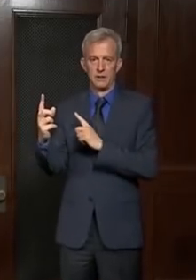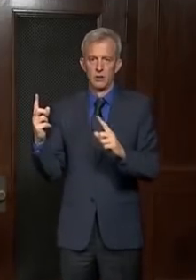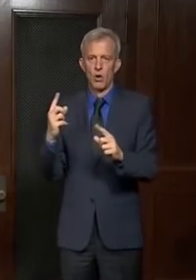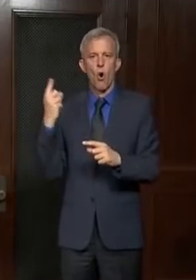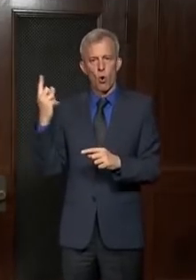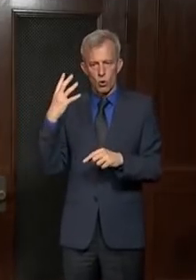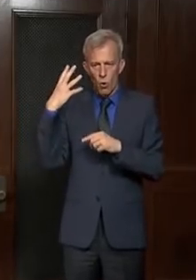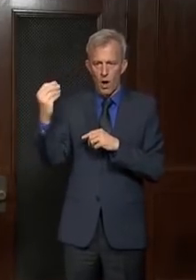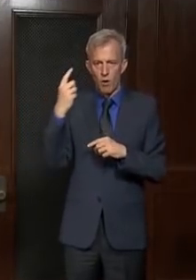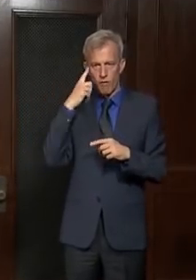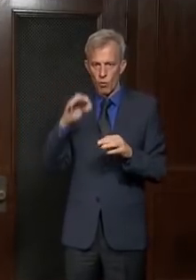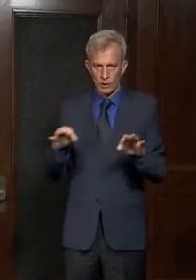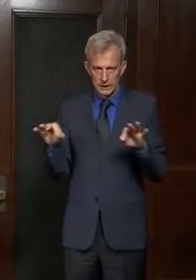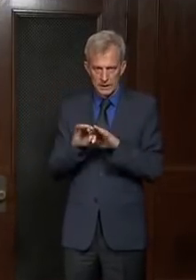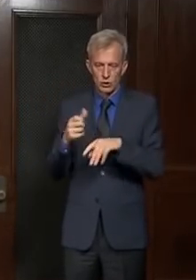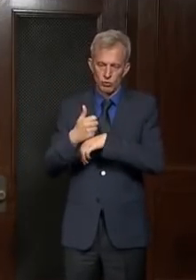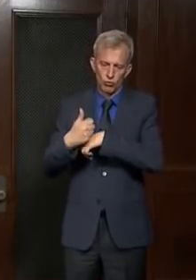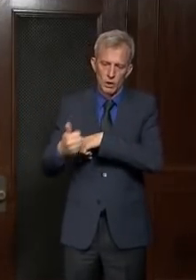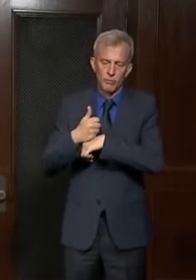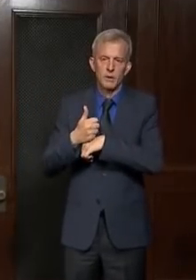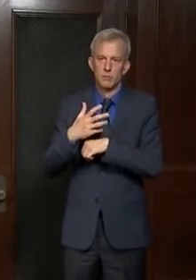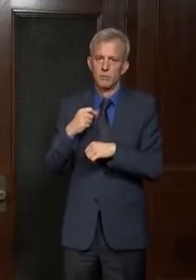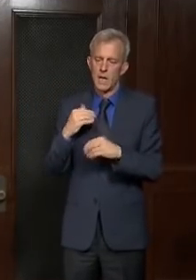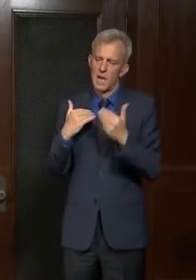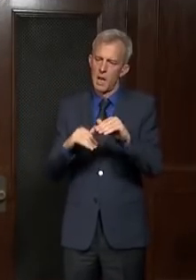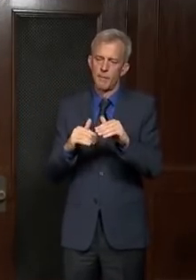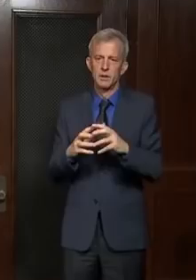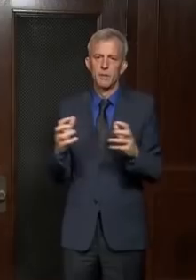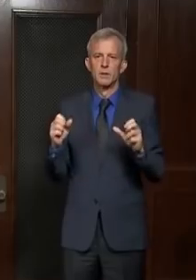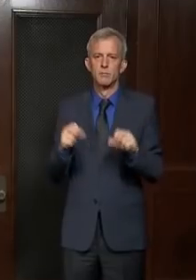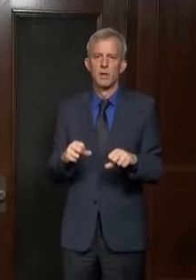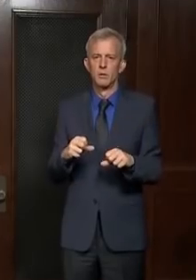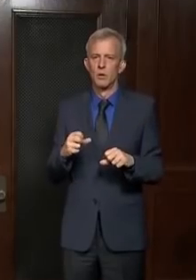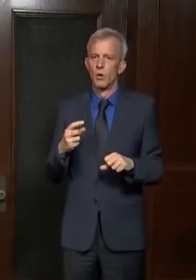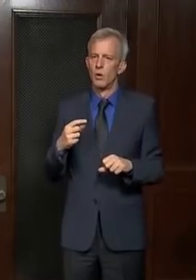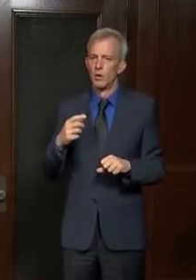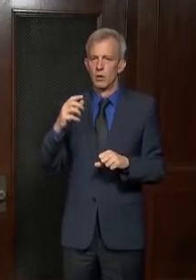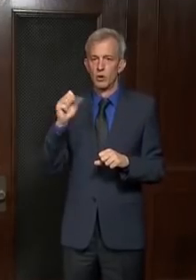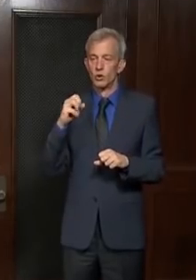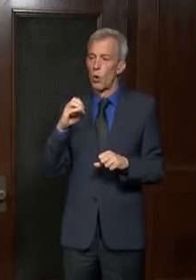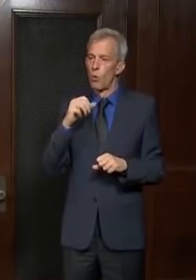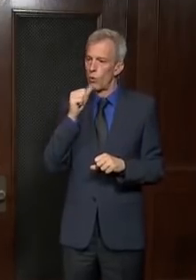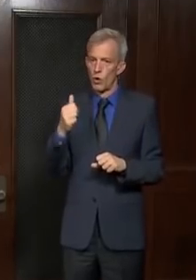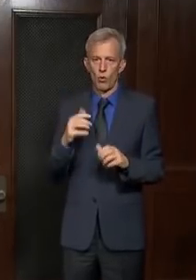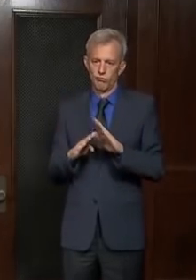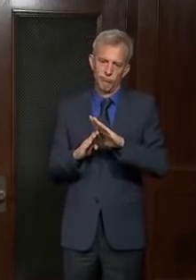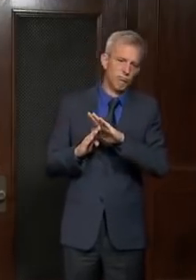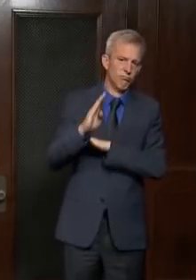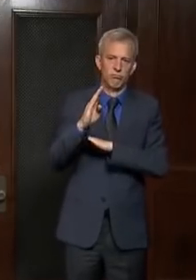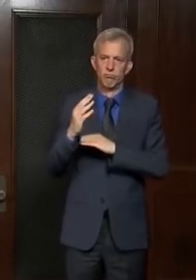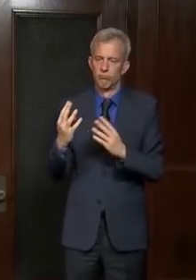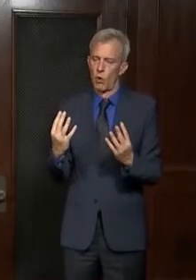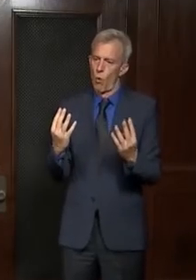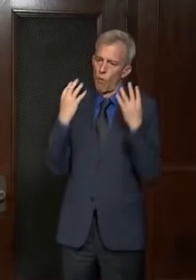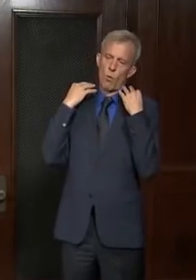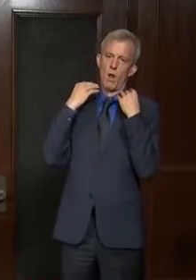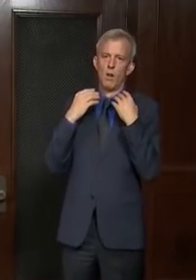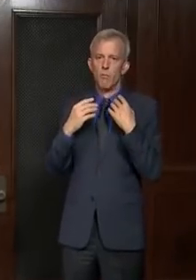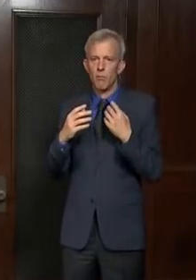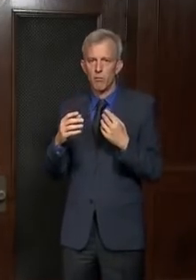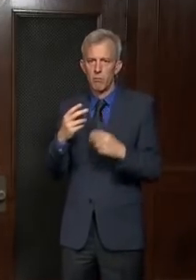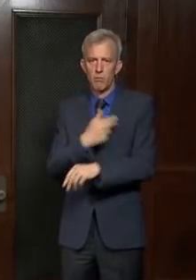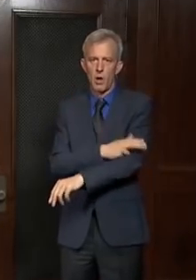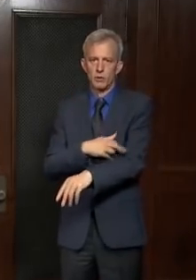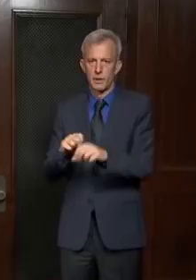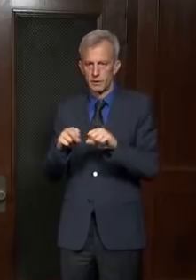and to try to limit those as much as possible so that we don't see a spike that overwhelms our hospital system. We know the consequences of